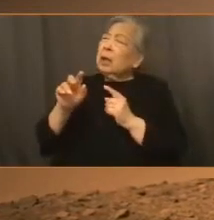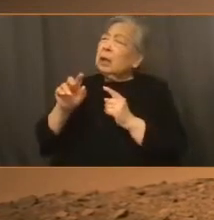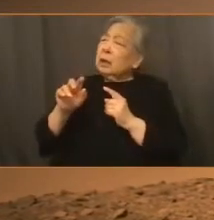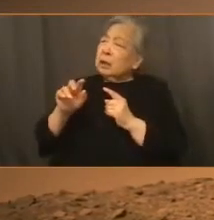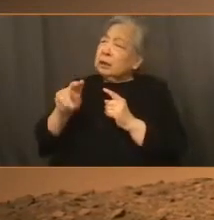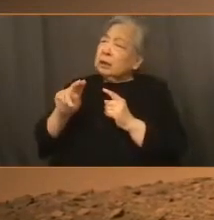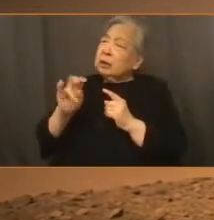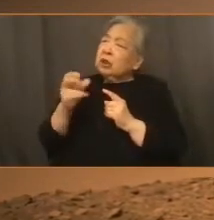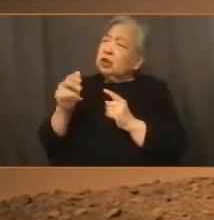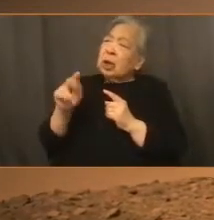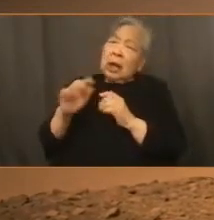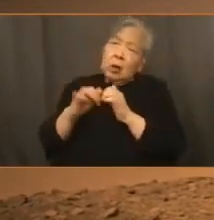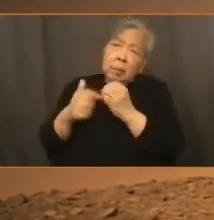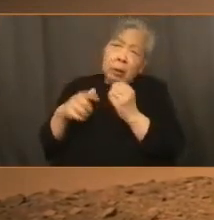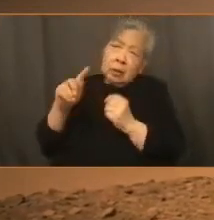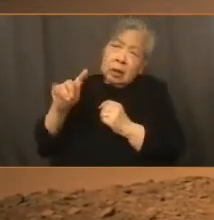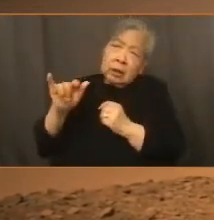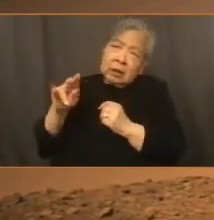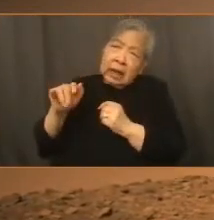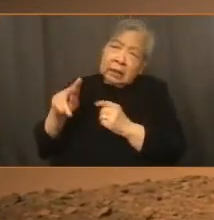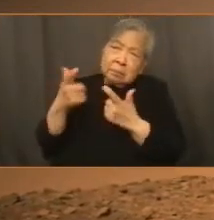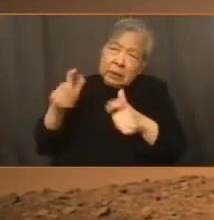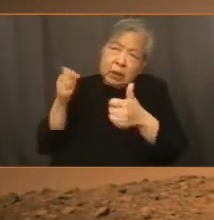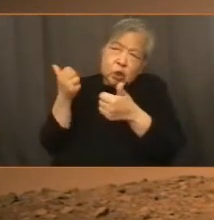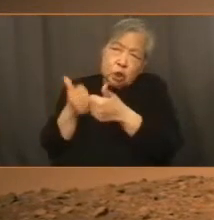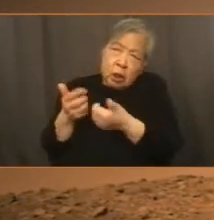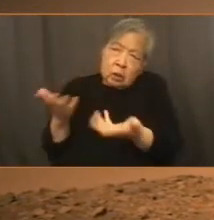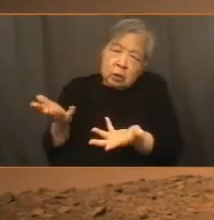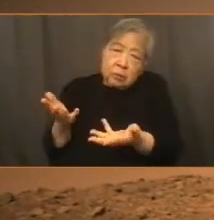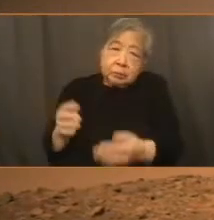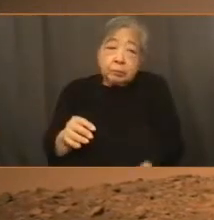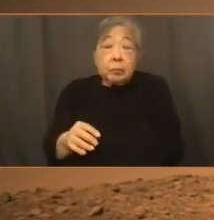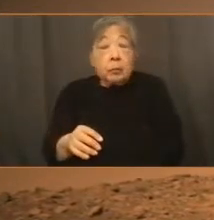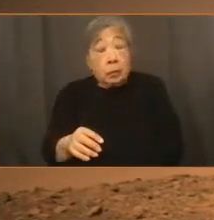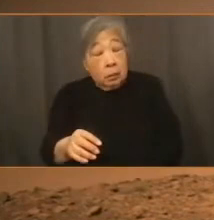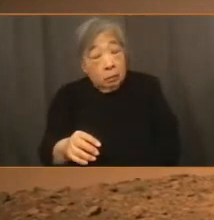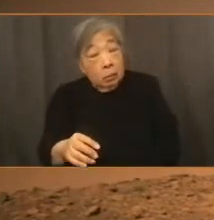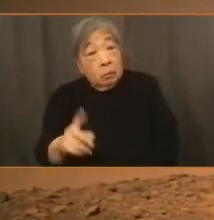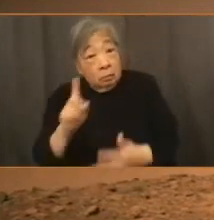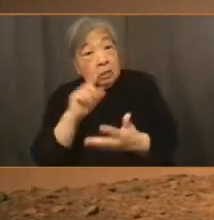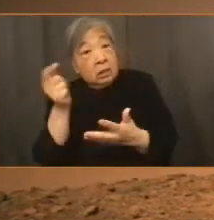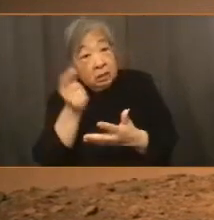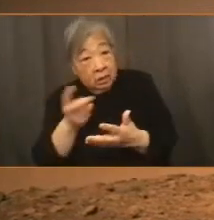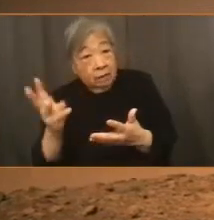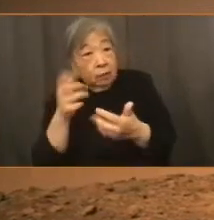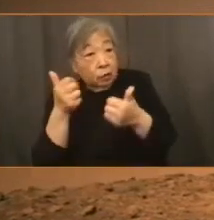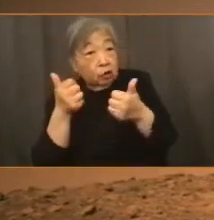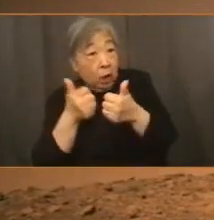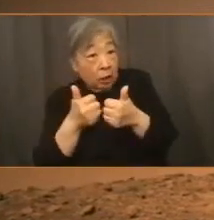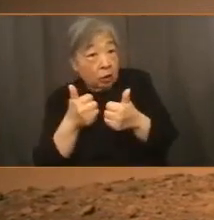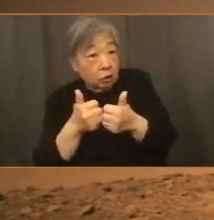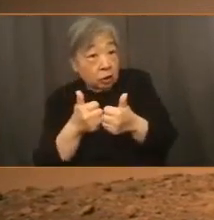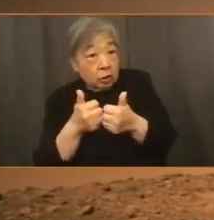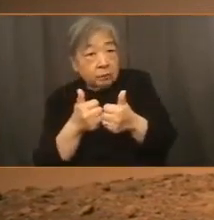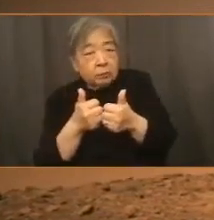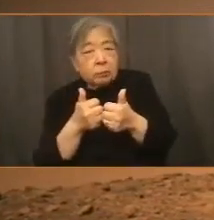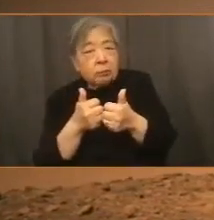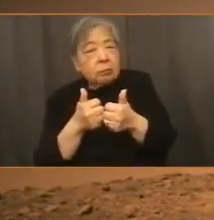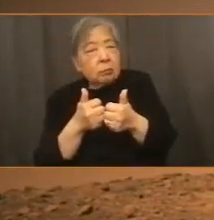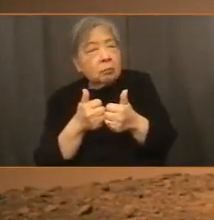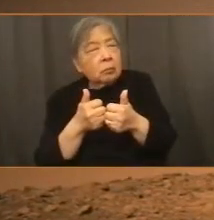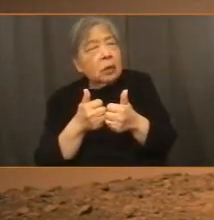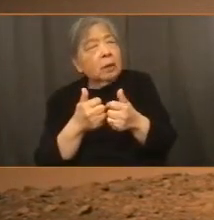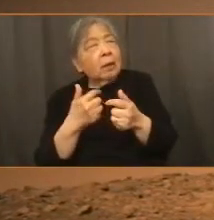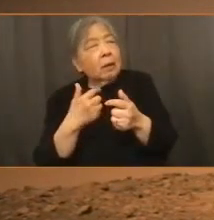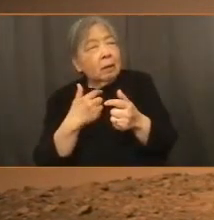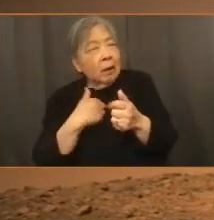There are a significant number of challenges. we haven't gotten there yet, but I can say that a